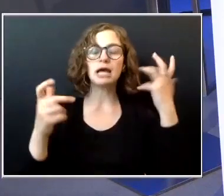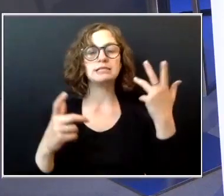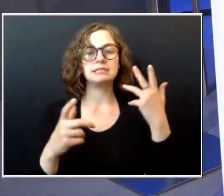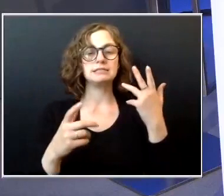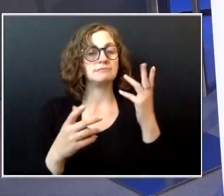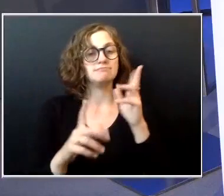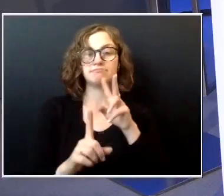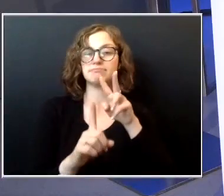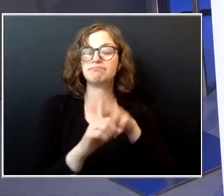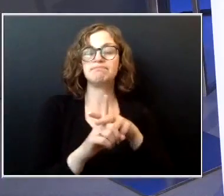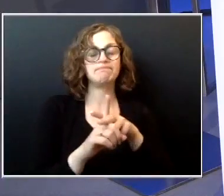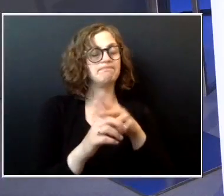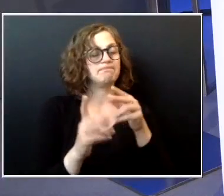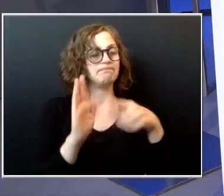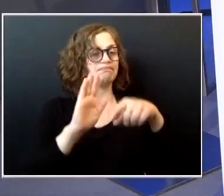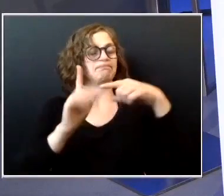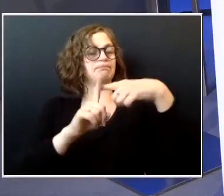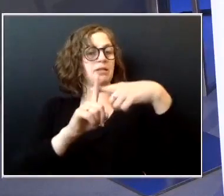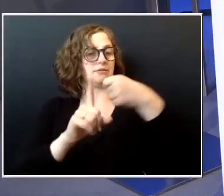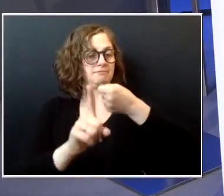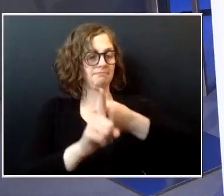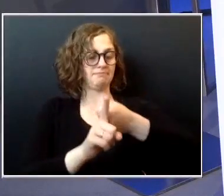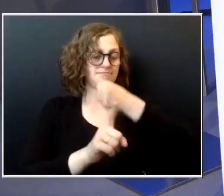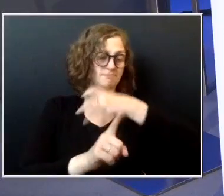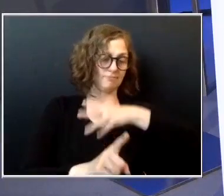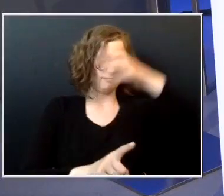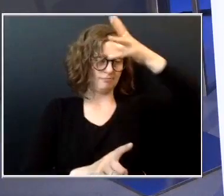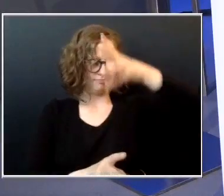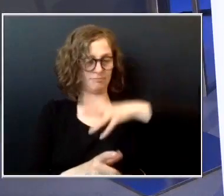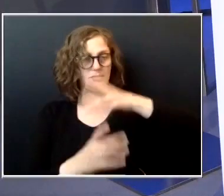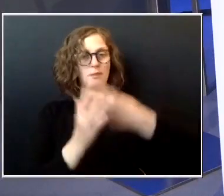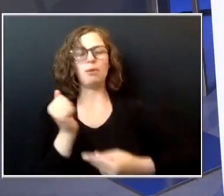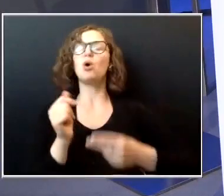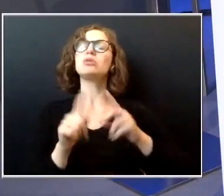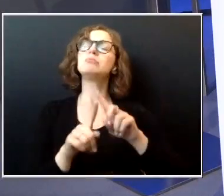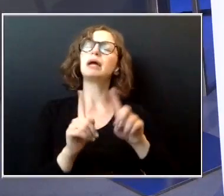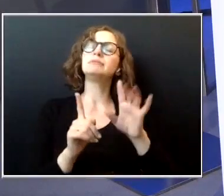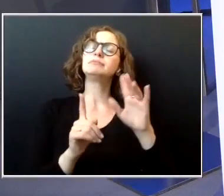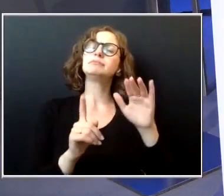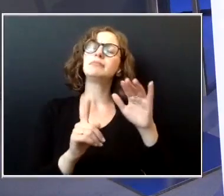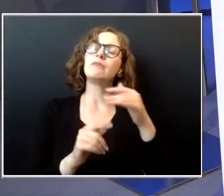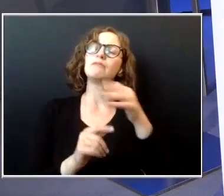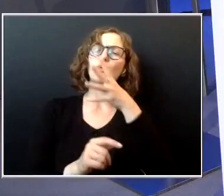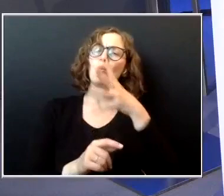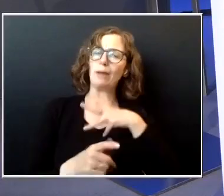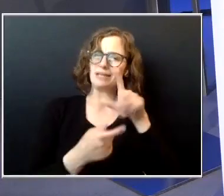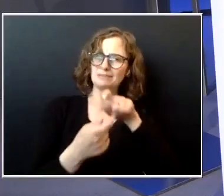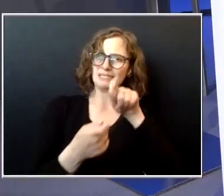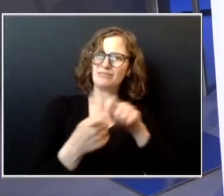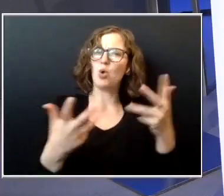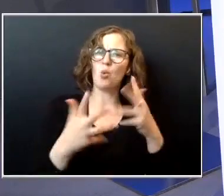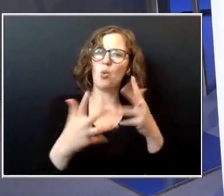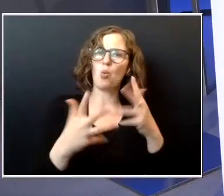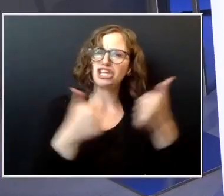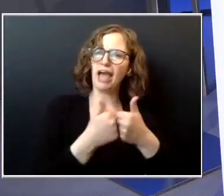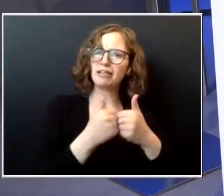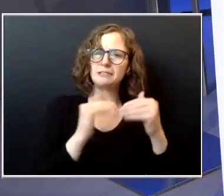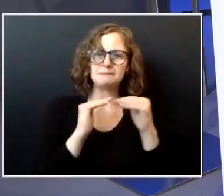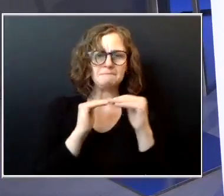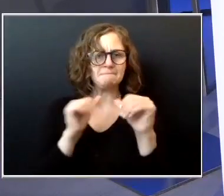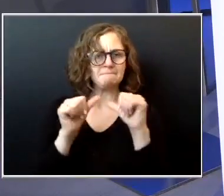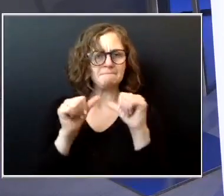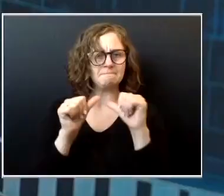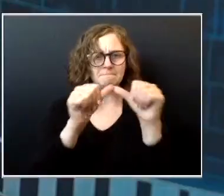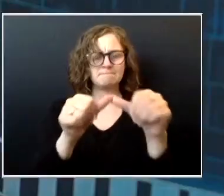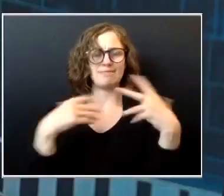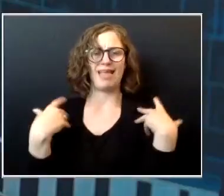women specifically, what are some challenges in maintaining a healthy weight? Please tell us. Give us all the details. Sure. So I